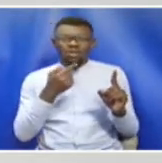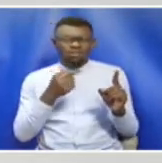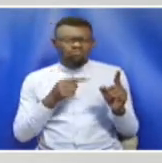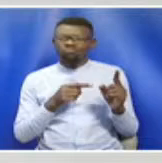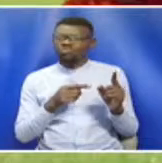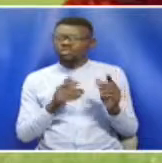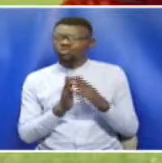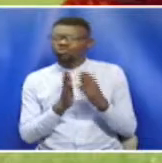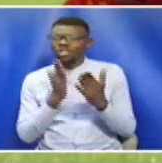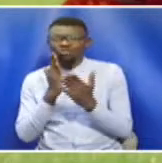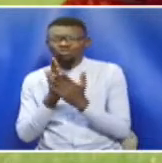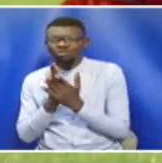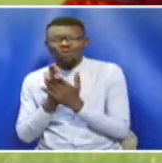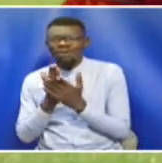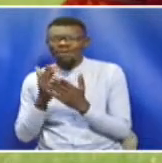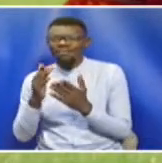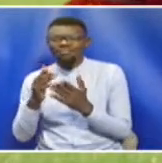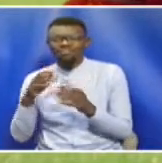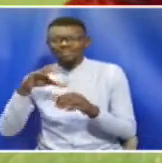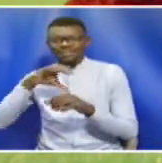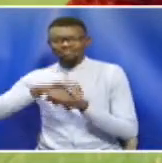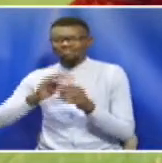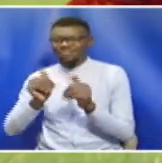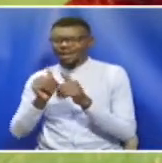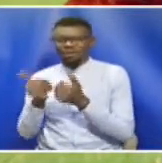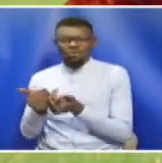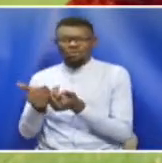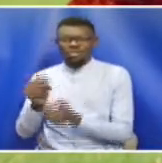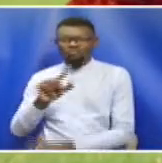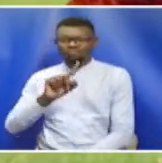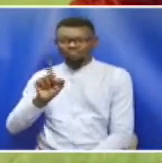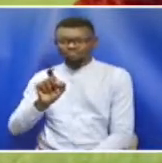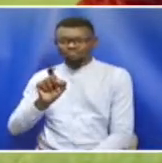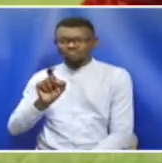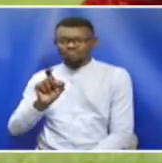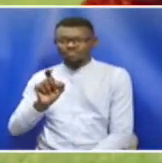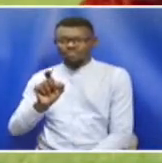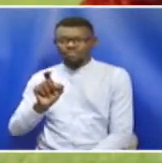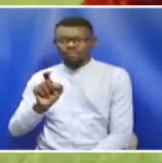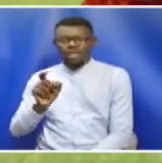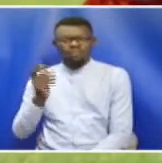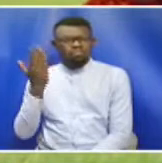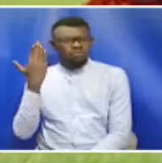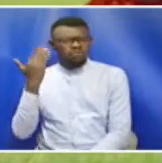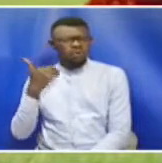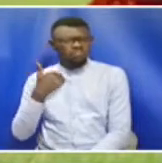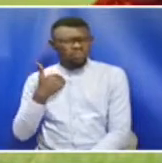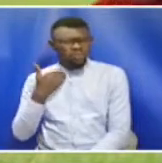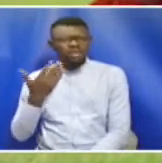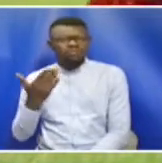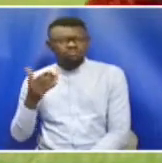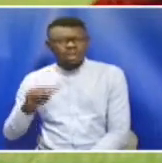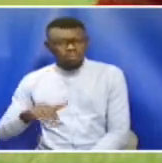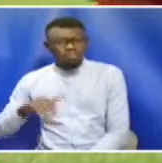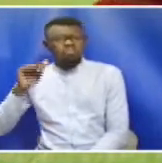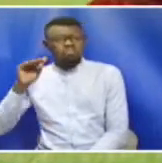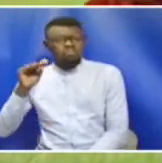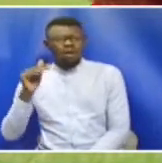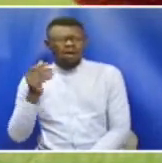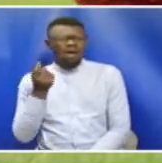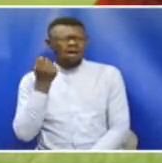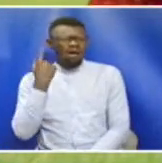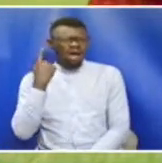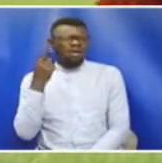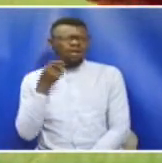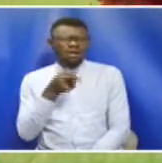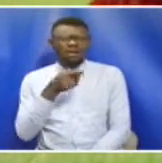ever be known? As I grew up, I kept to understand that my father was a very important person in this country. And a lot